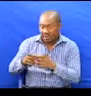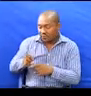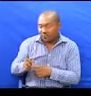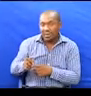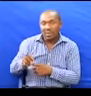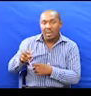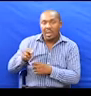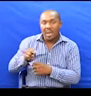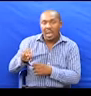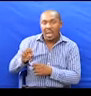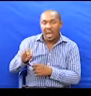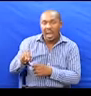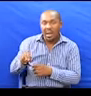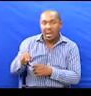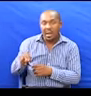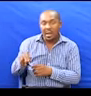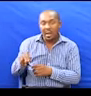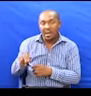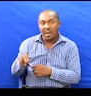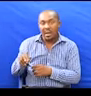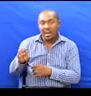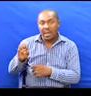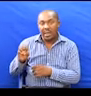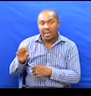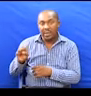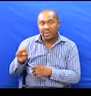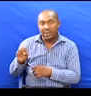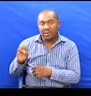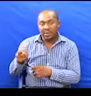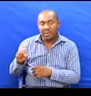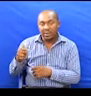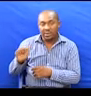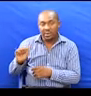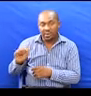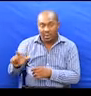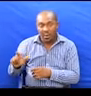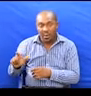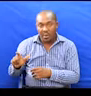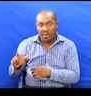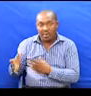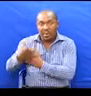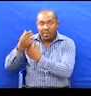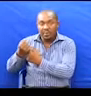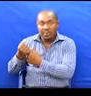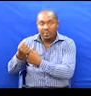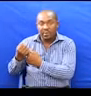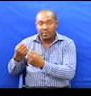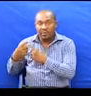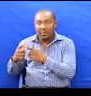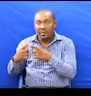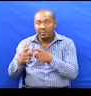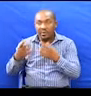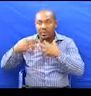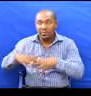So we've got two types: this essential amino acid and non-essential. Essential amino acid, they are supplied by the food that you are